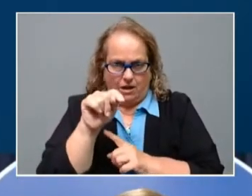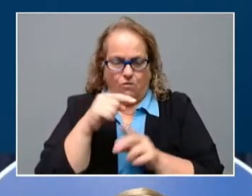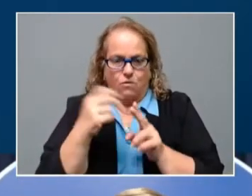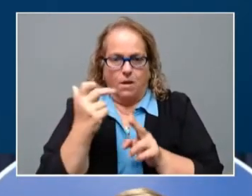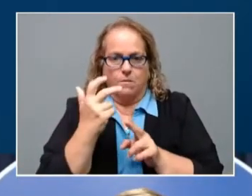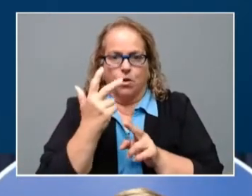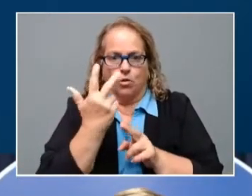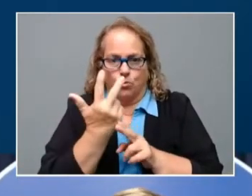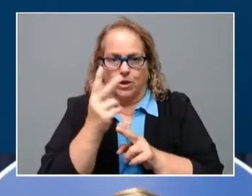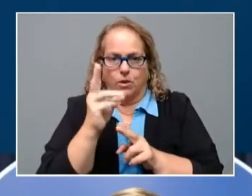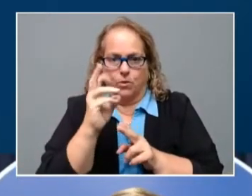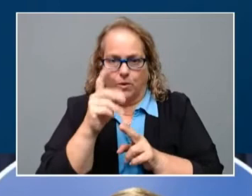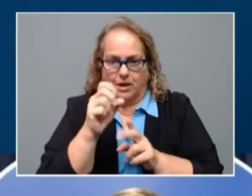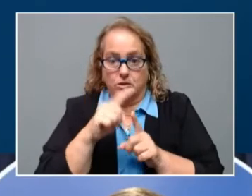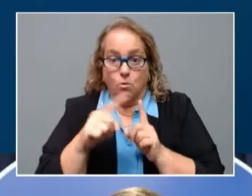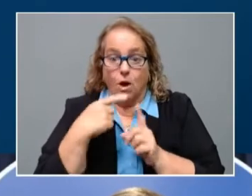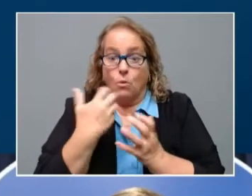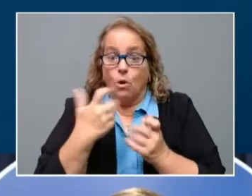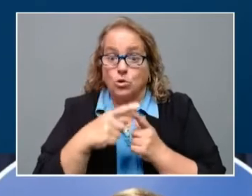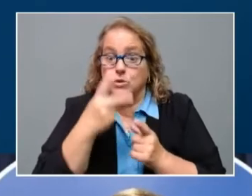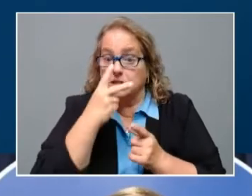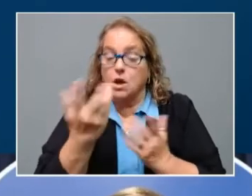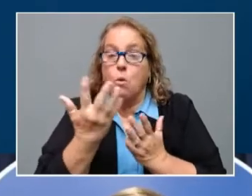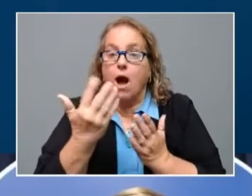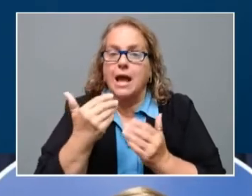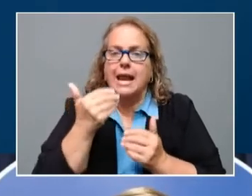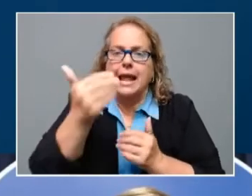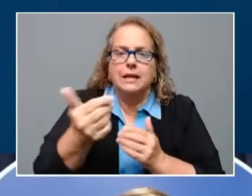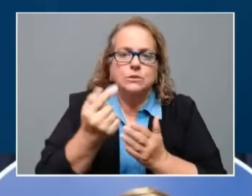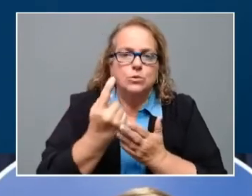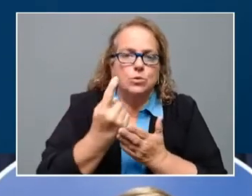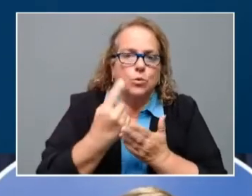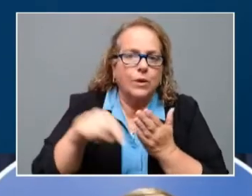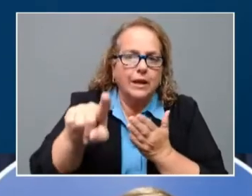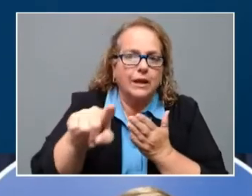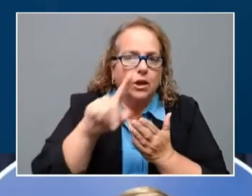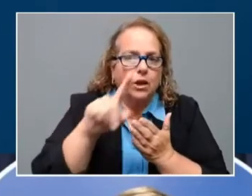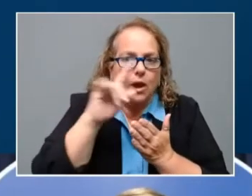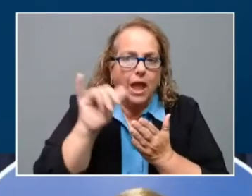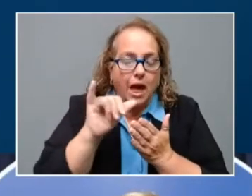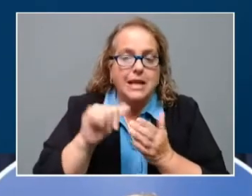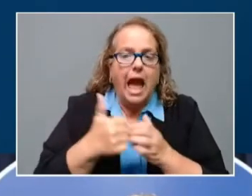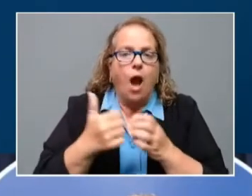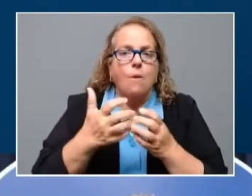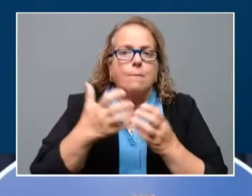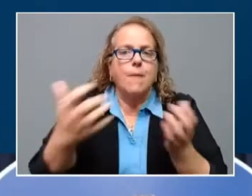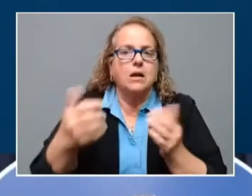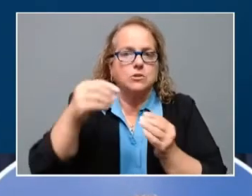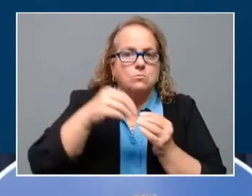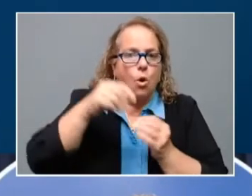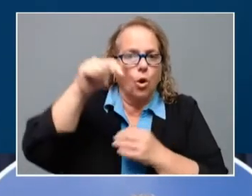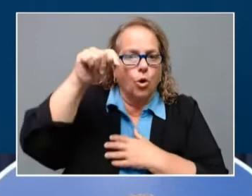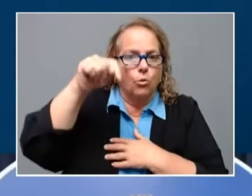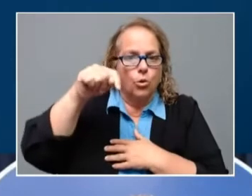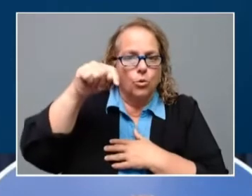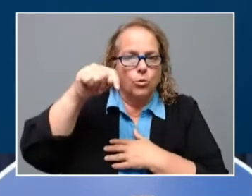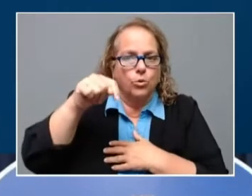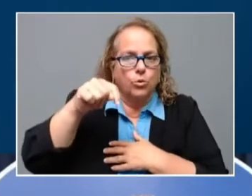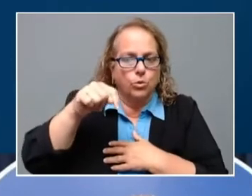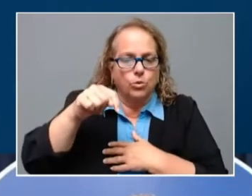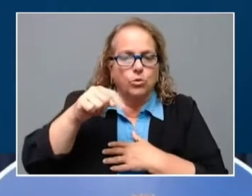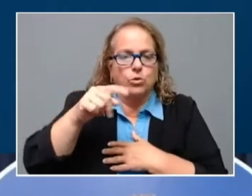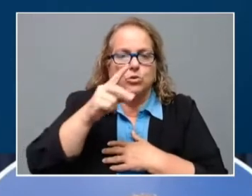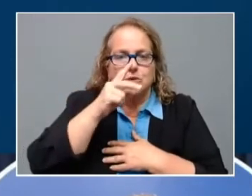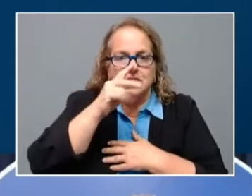want to see is what this next week brings to see how steep our decline is, or whether or not we reach a new